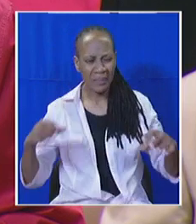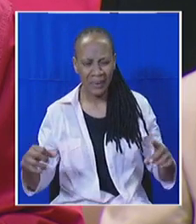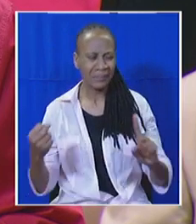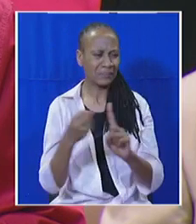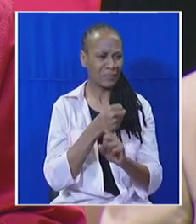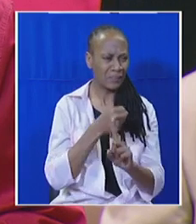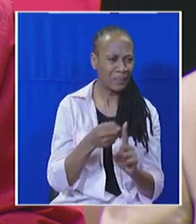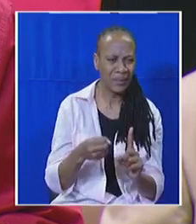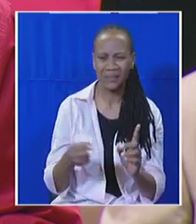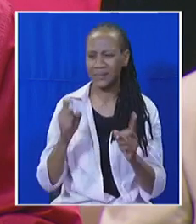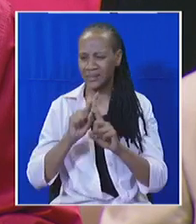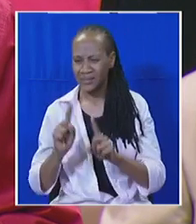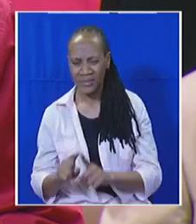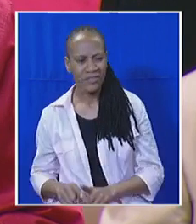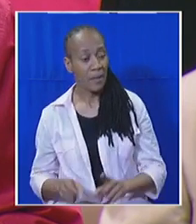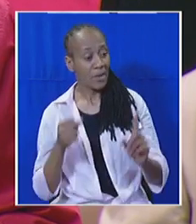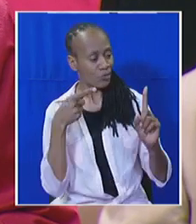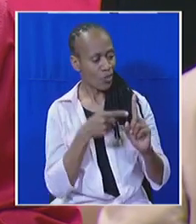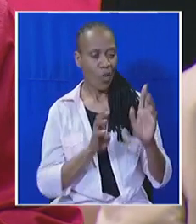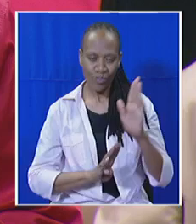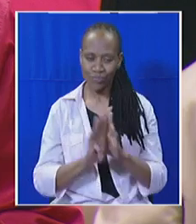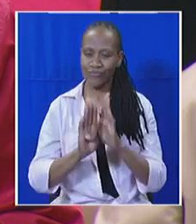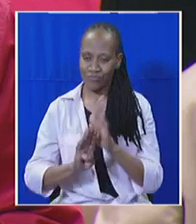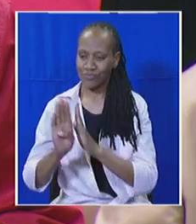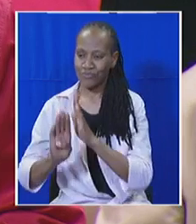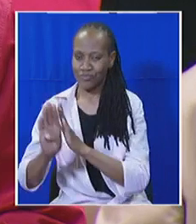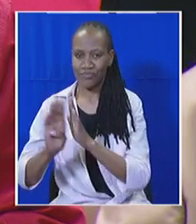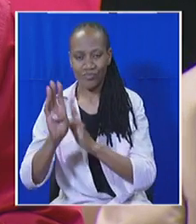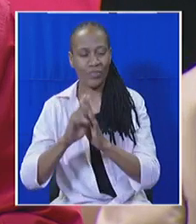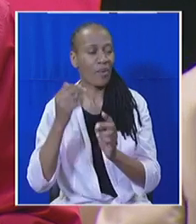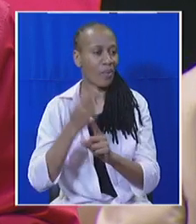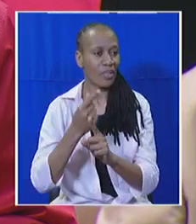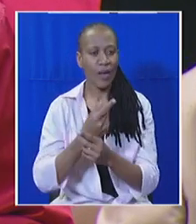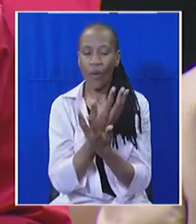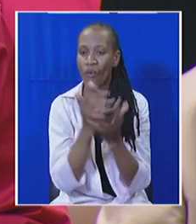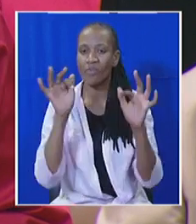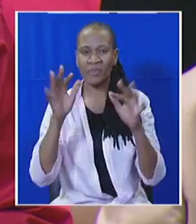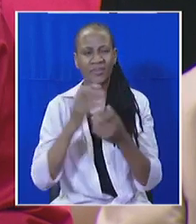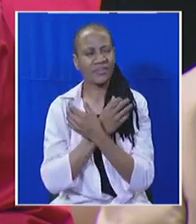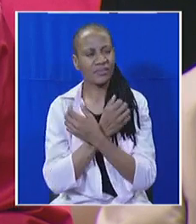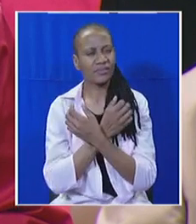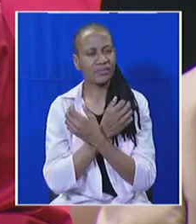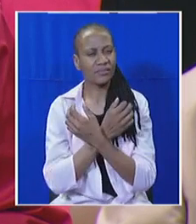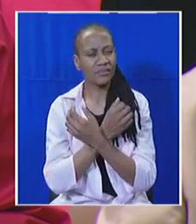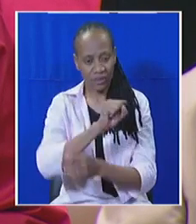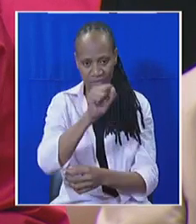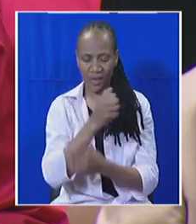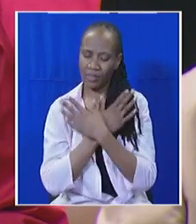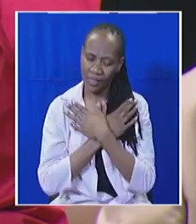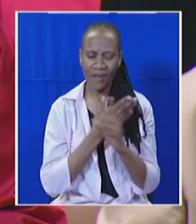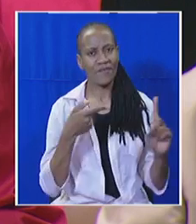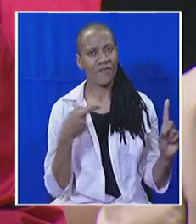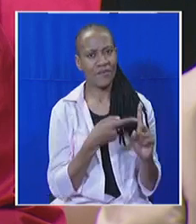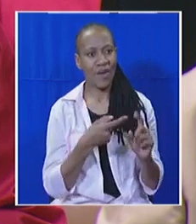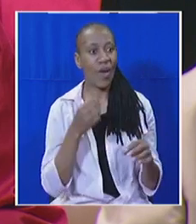music industry put around the careers of black artists. Note that Brenda was so loved by South Africans that she would fill up to